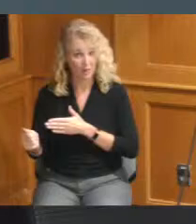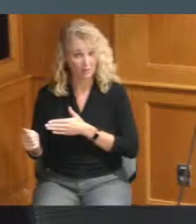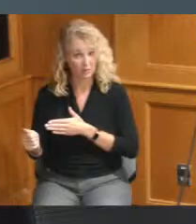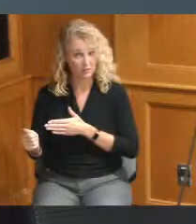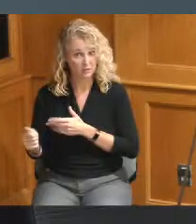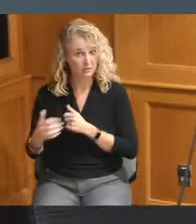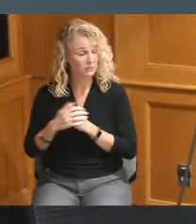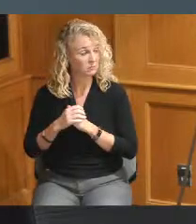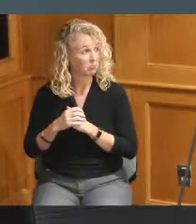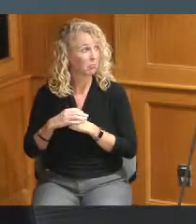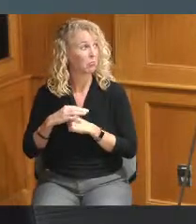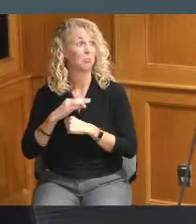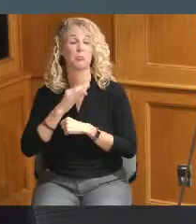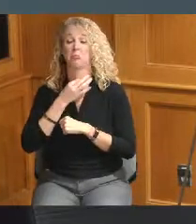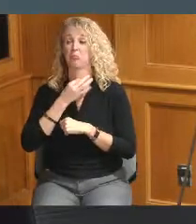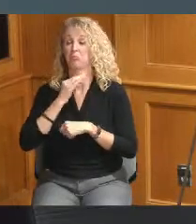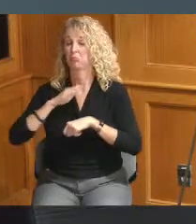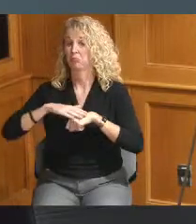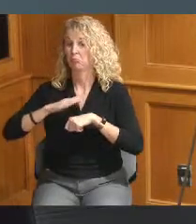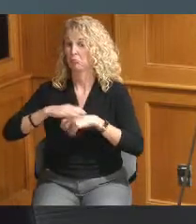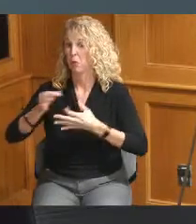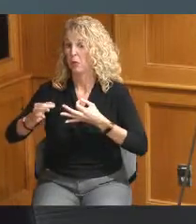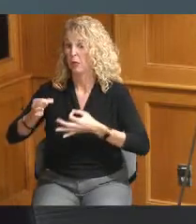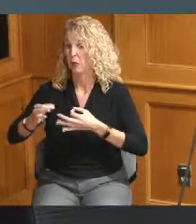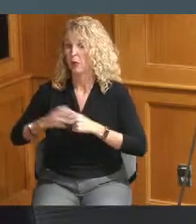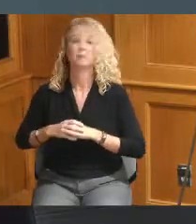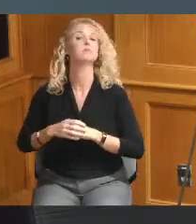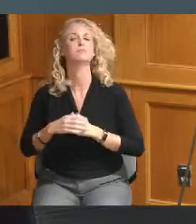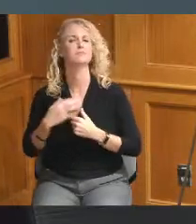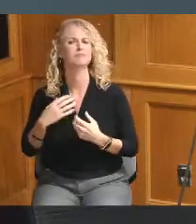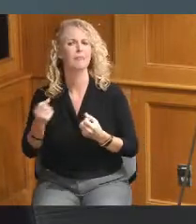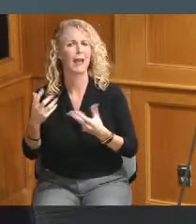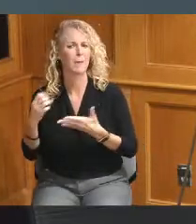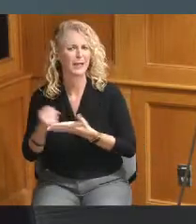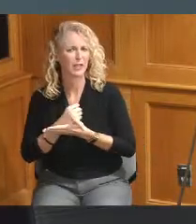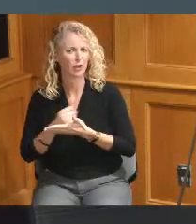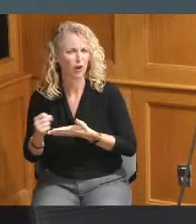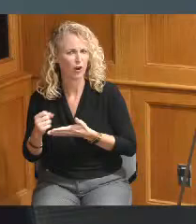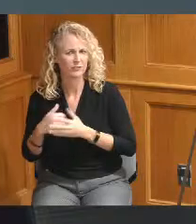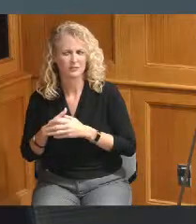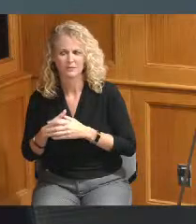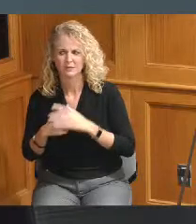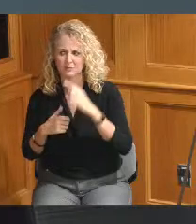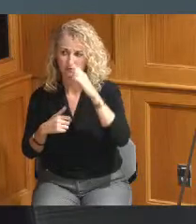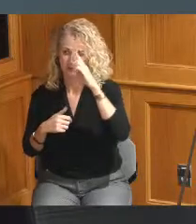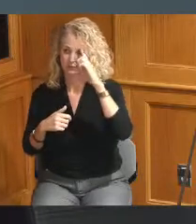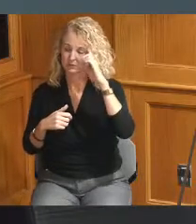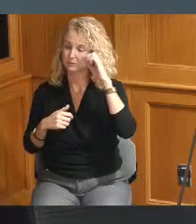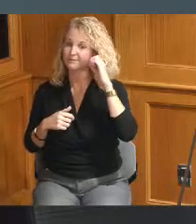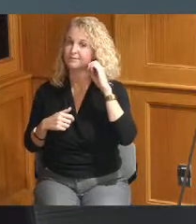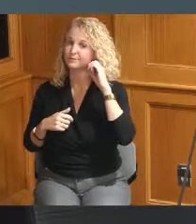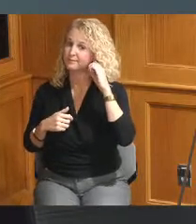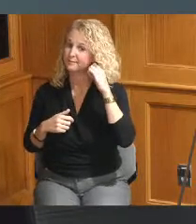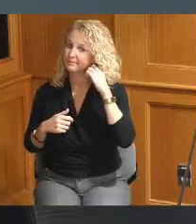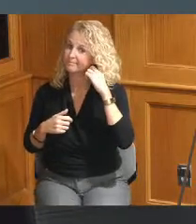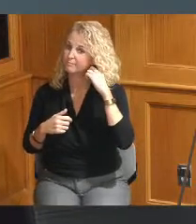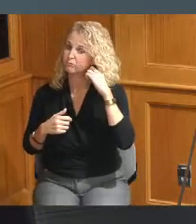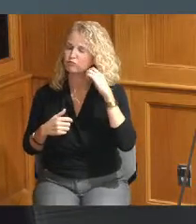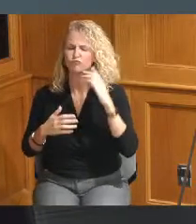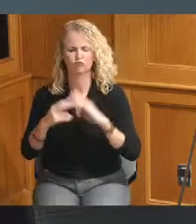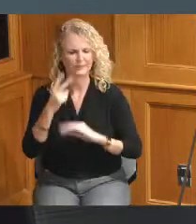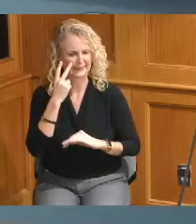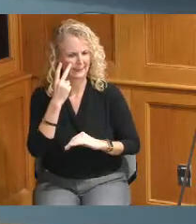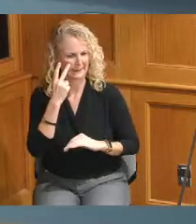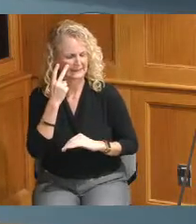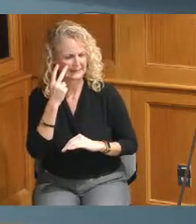to know for probate court, how many cards are we talking about? Credit cards? Let me see if